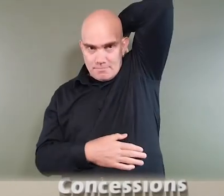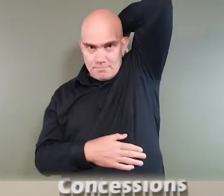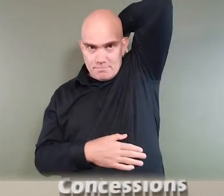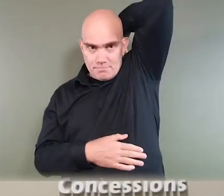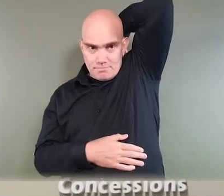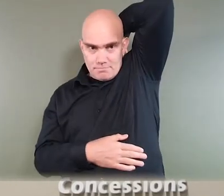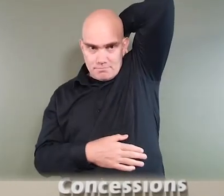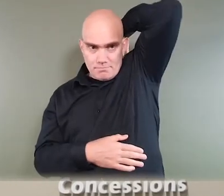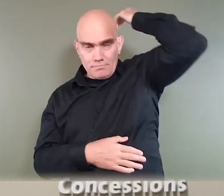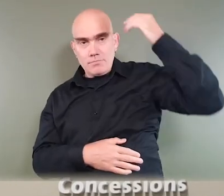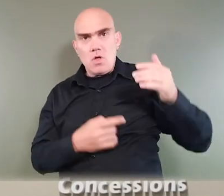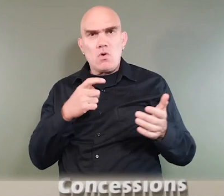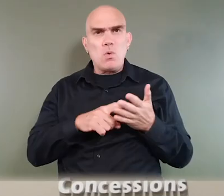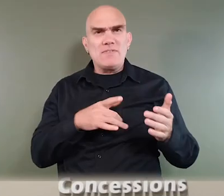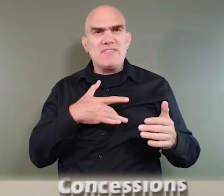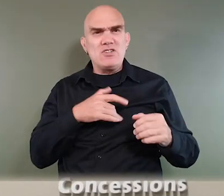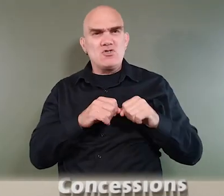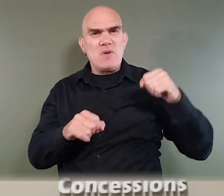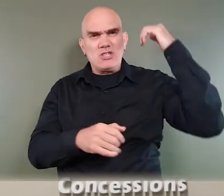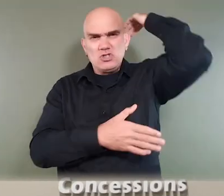Notice where you feel the stretch.